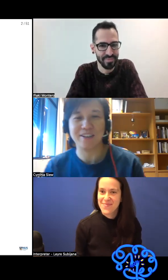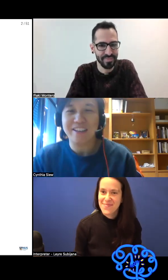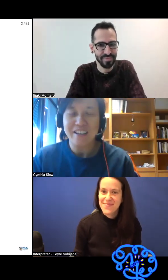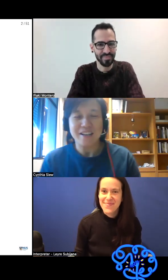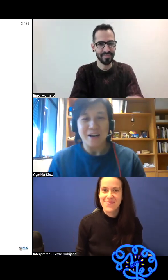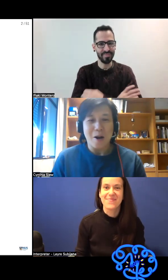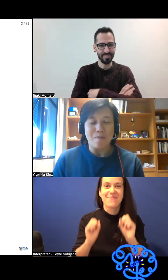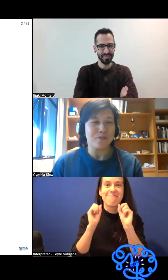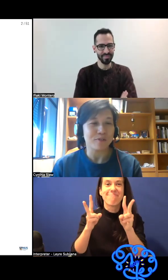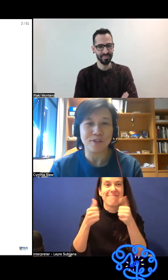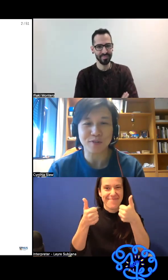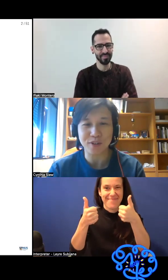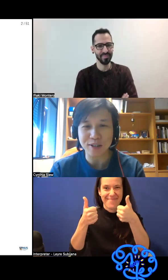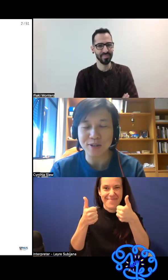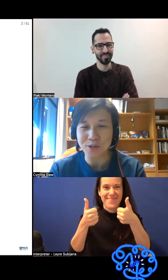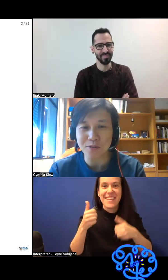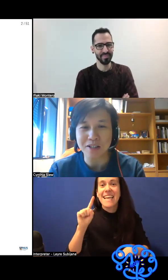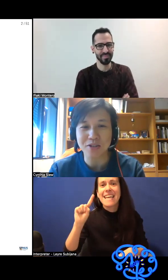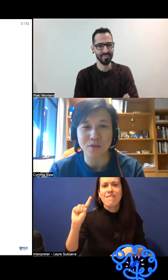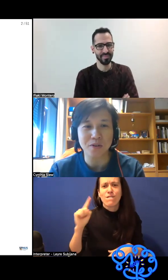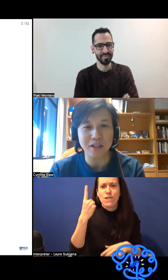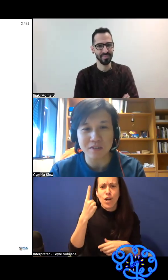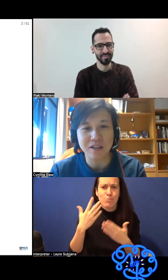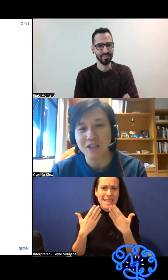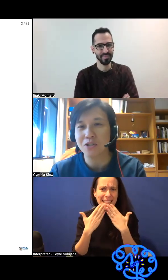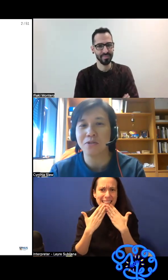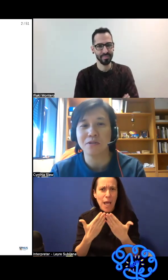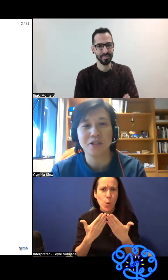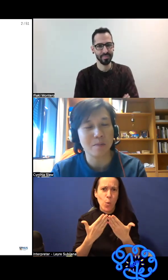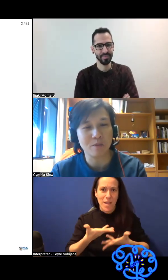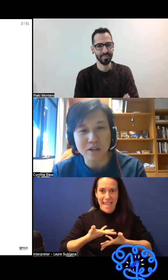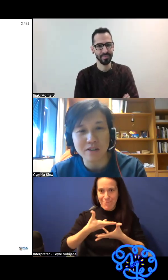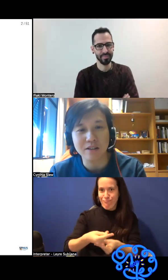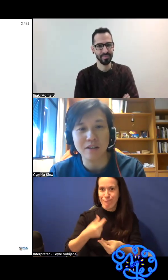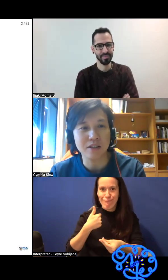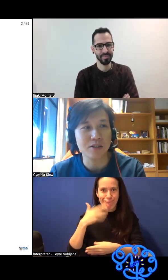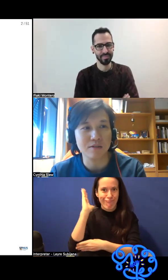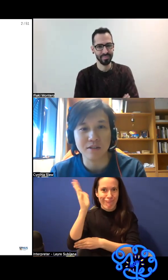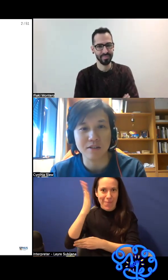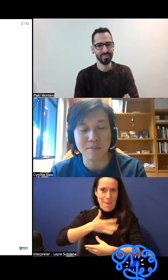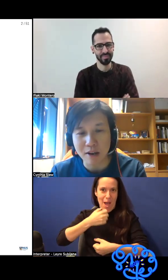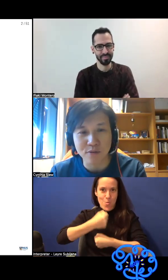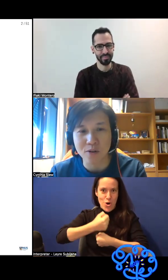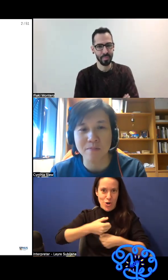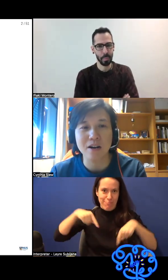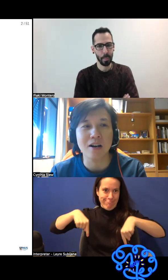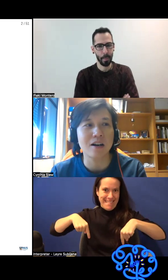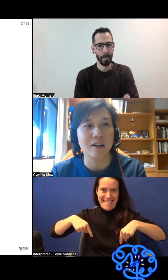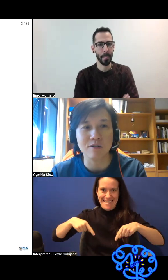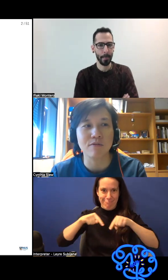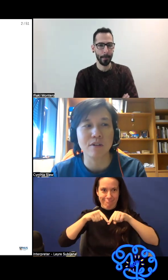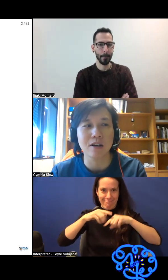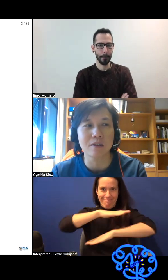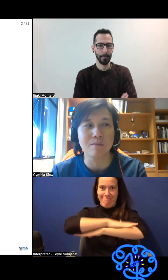Okay, great. First of all, thank you so much for the invitation to share my work in this platform.